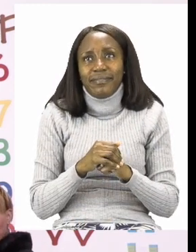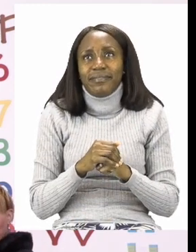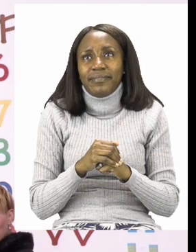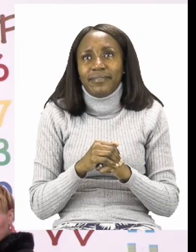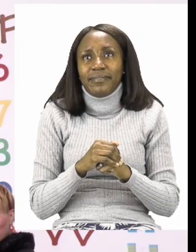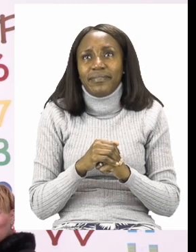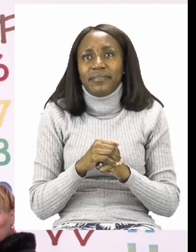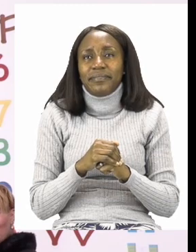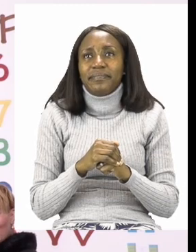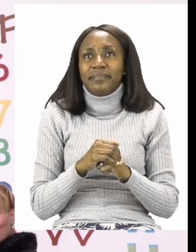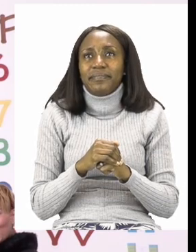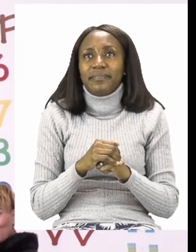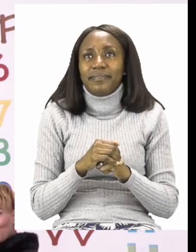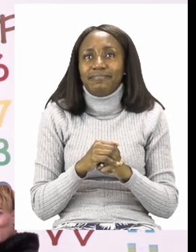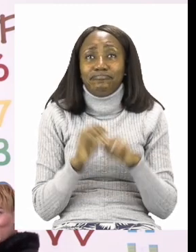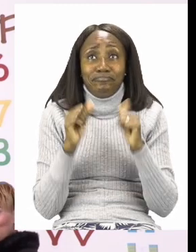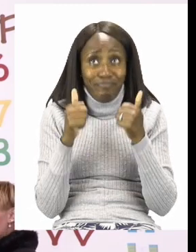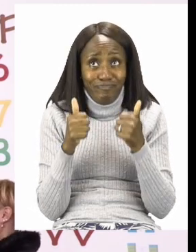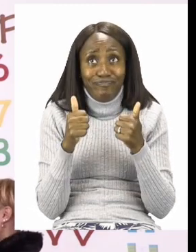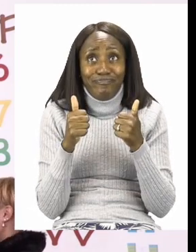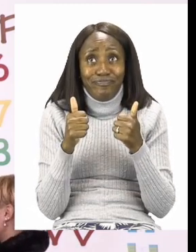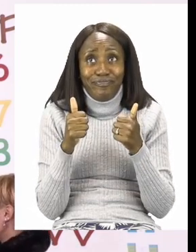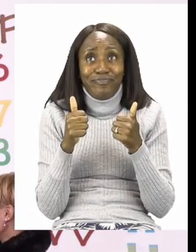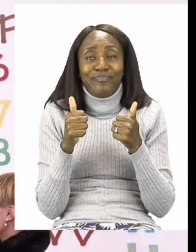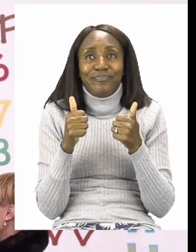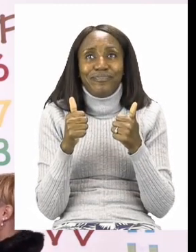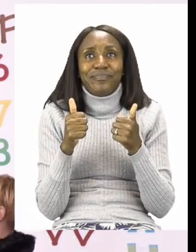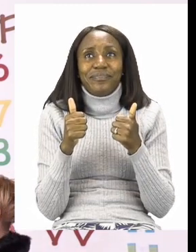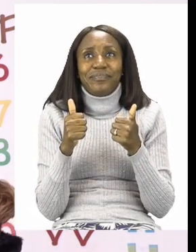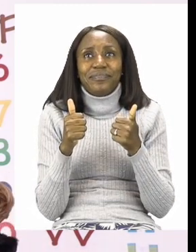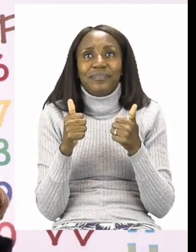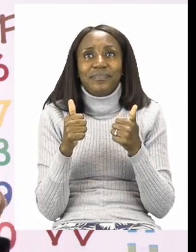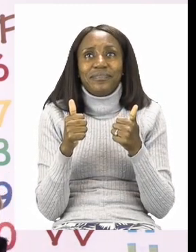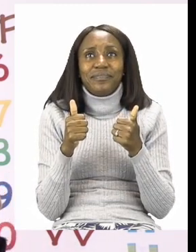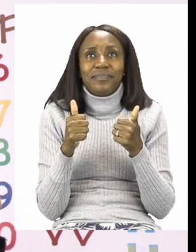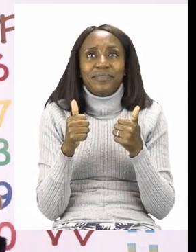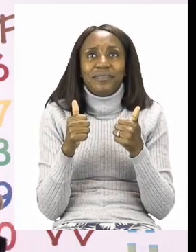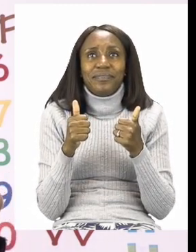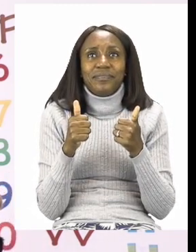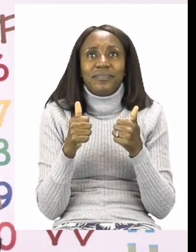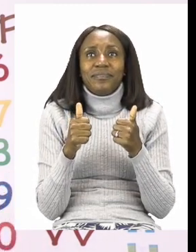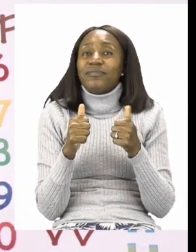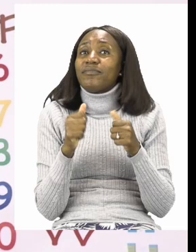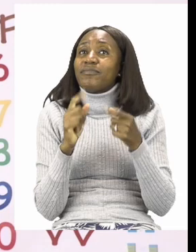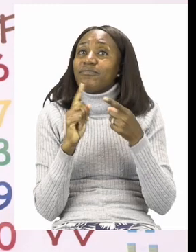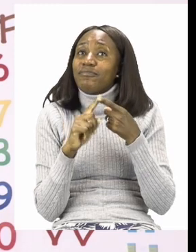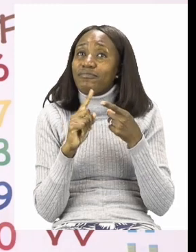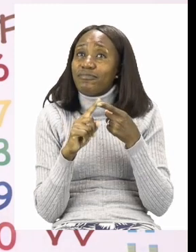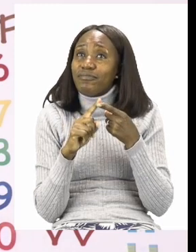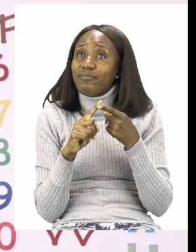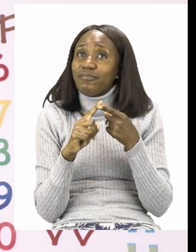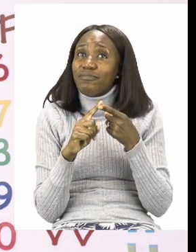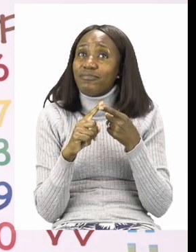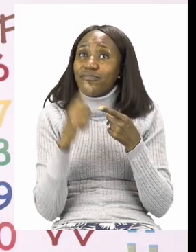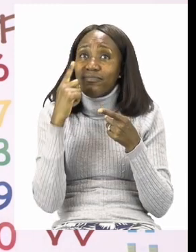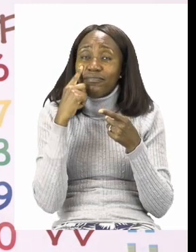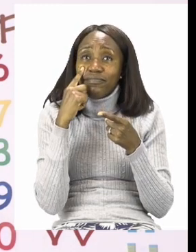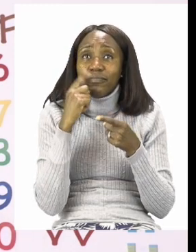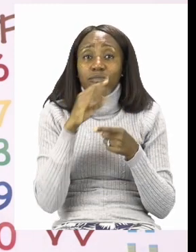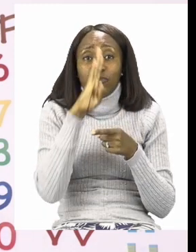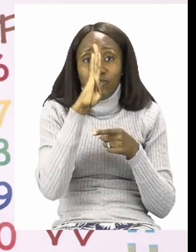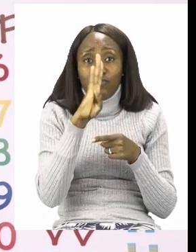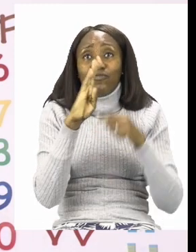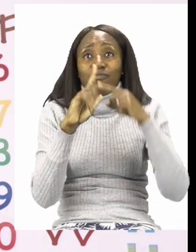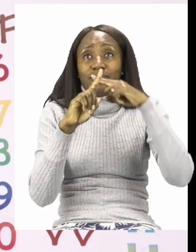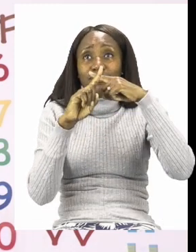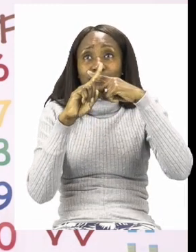12. Right. So in our previous sum we said 4